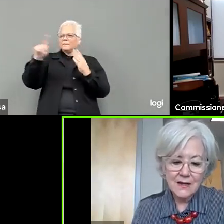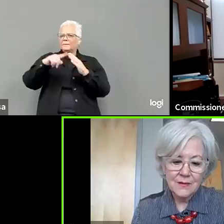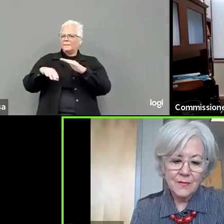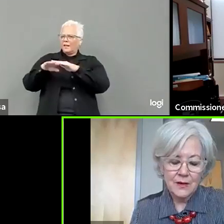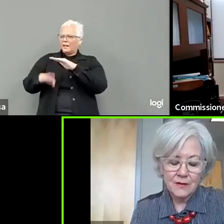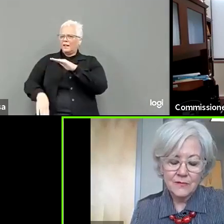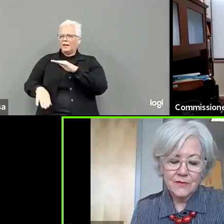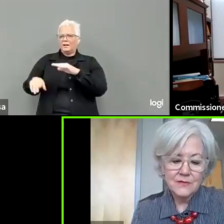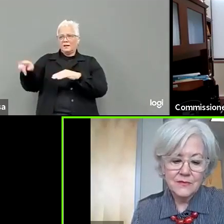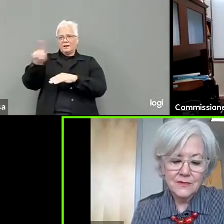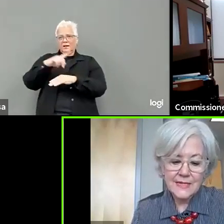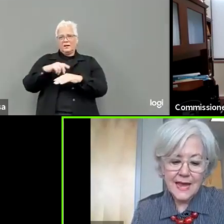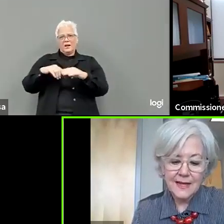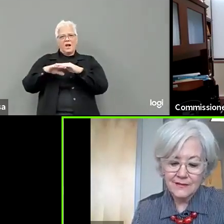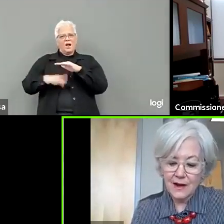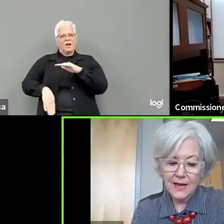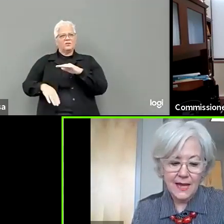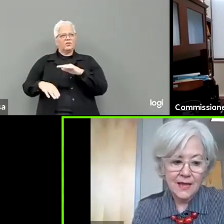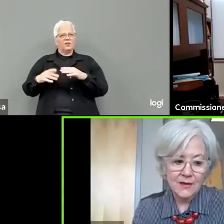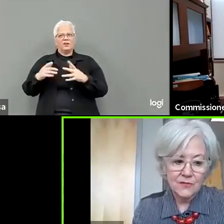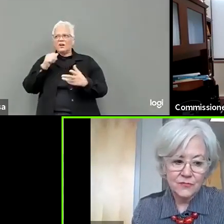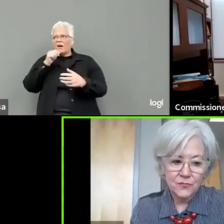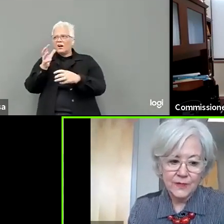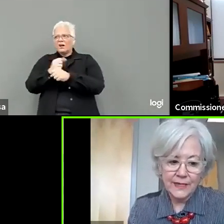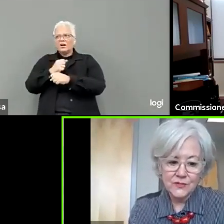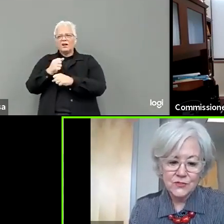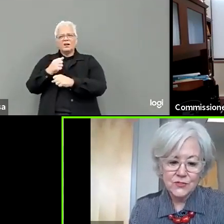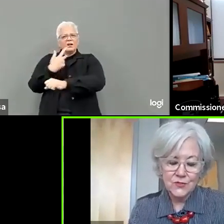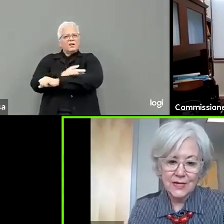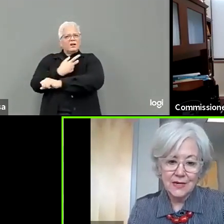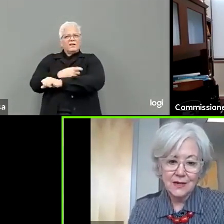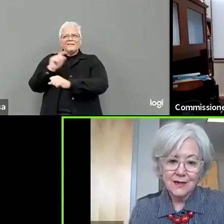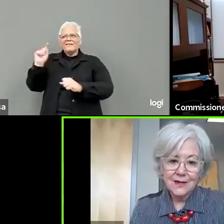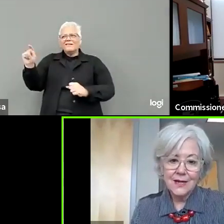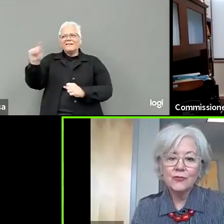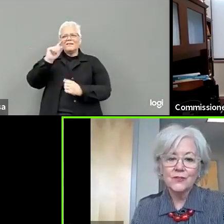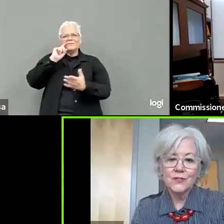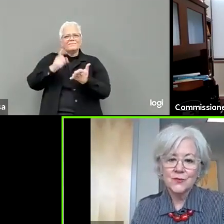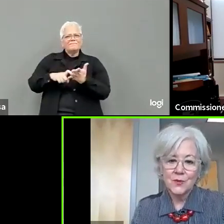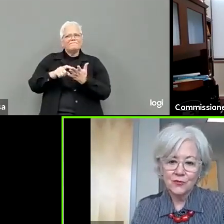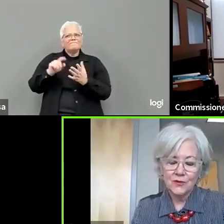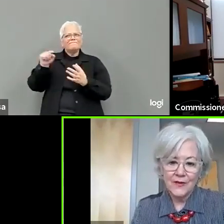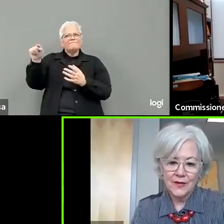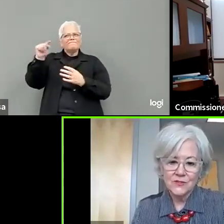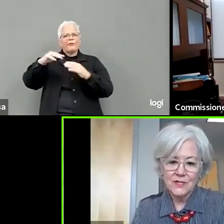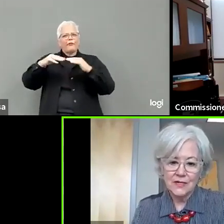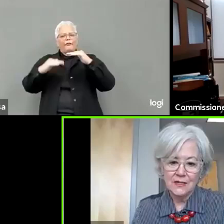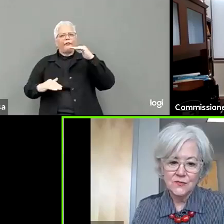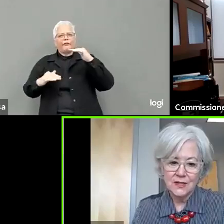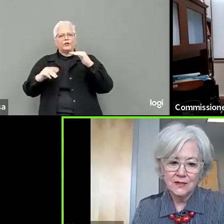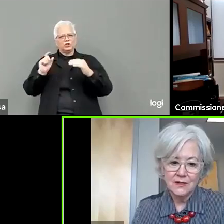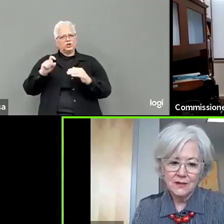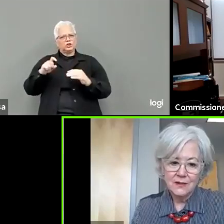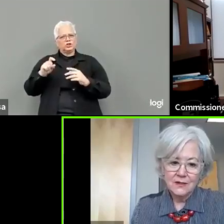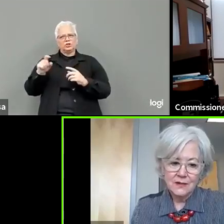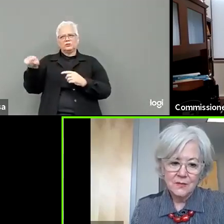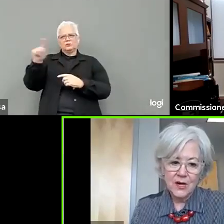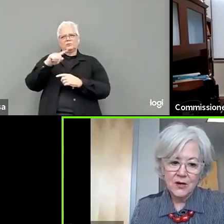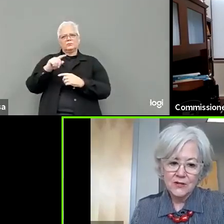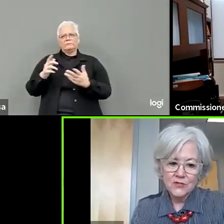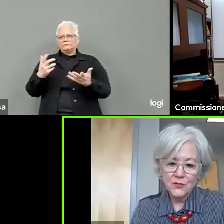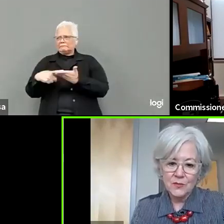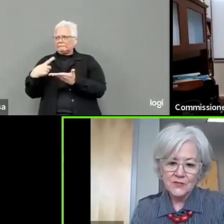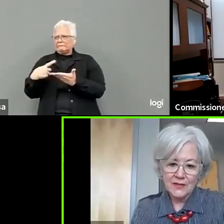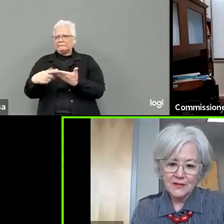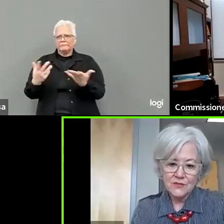see the data that I have relates to the initial distribution of vaccines, and the